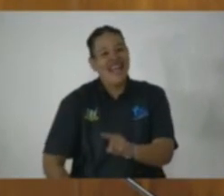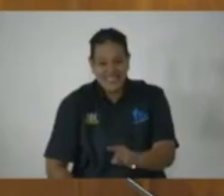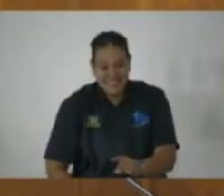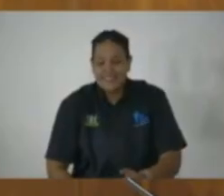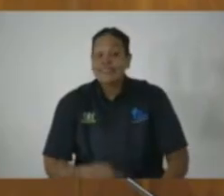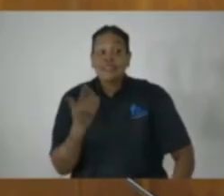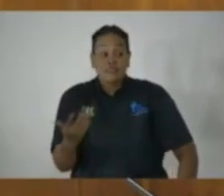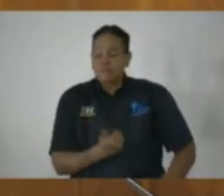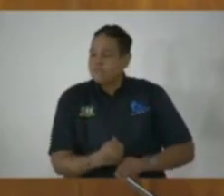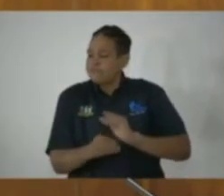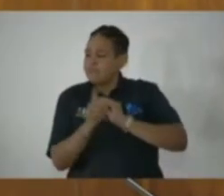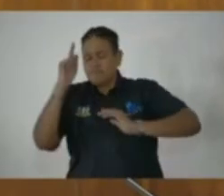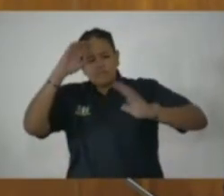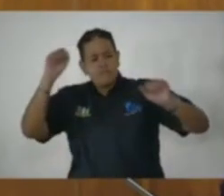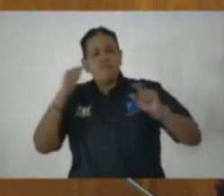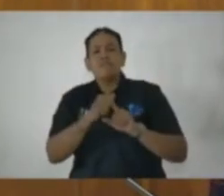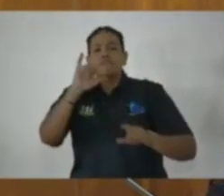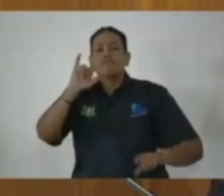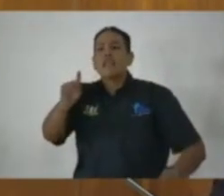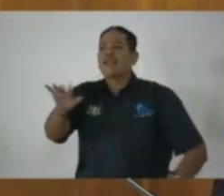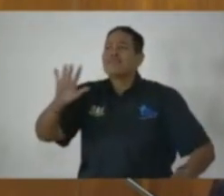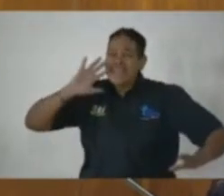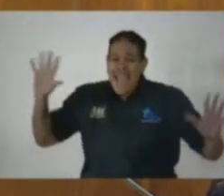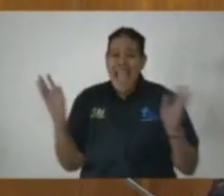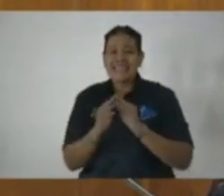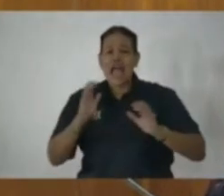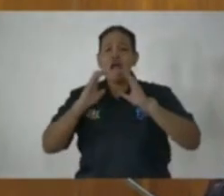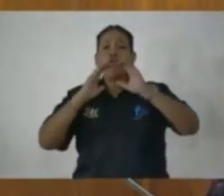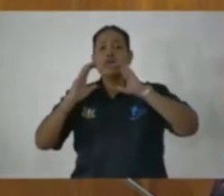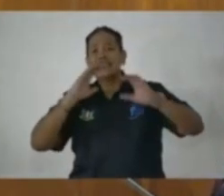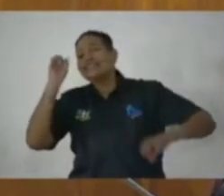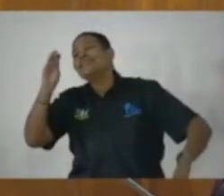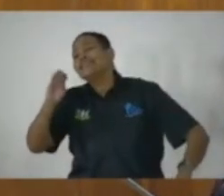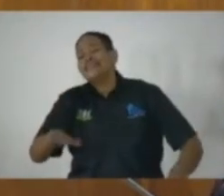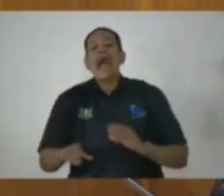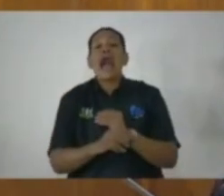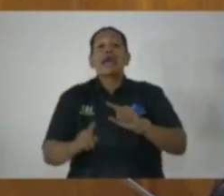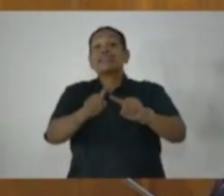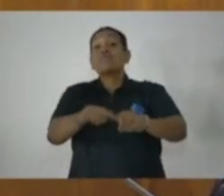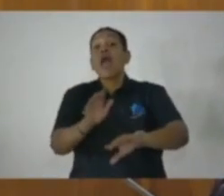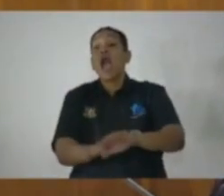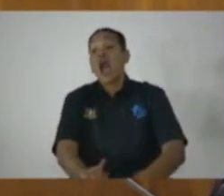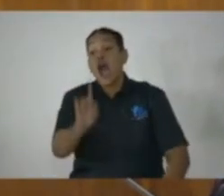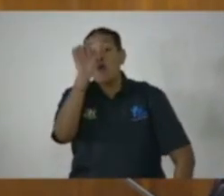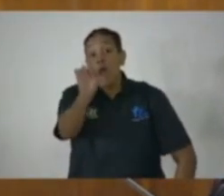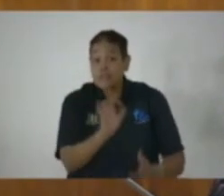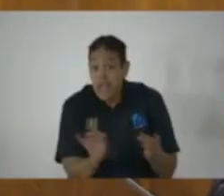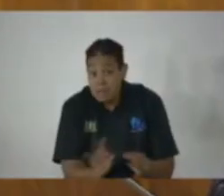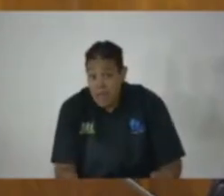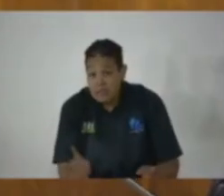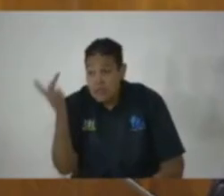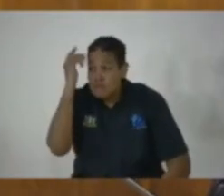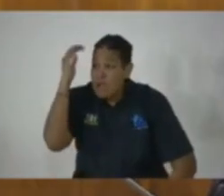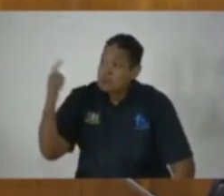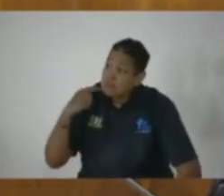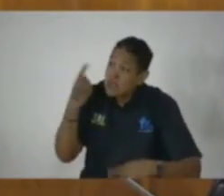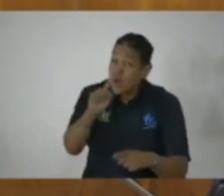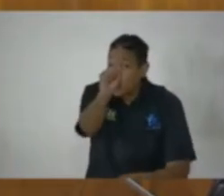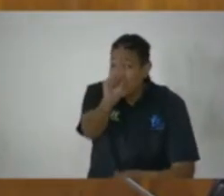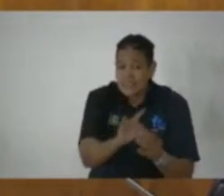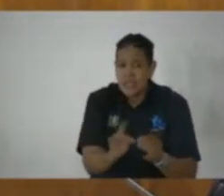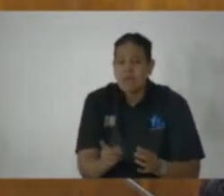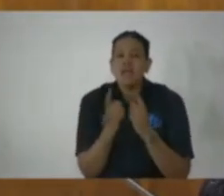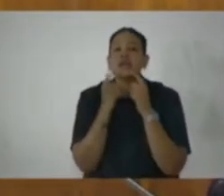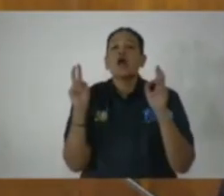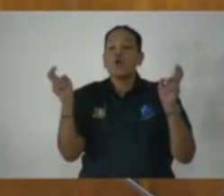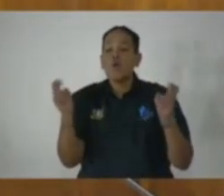Mr. President, the JLP's entire communication is dependent on one statement that the Prime Minister made, and I